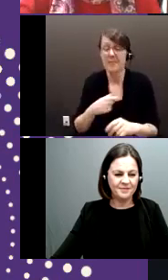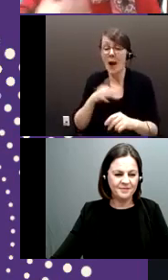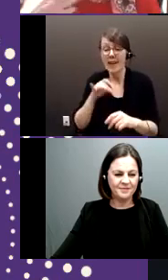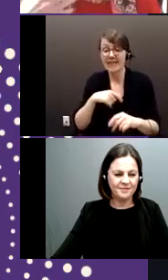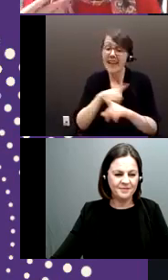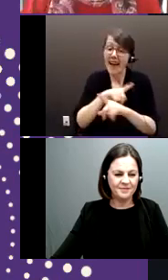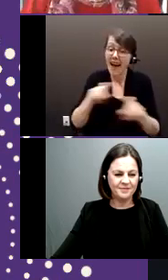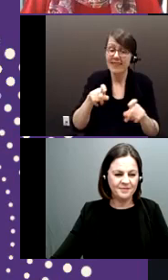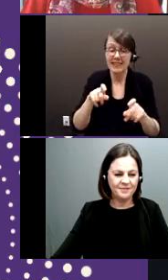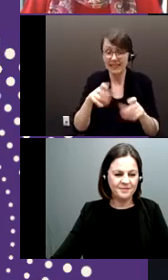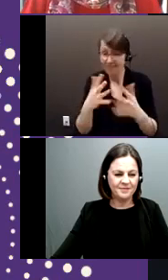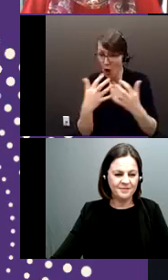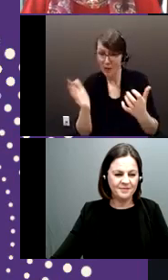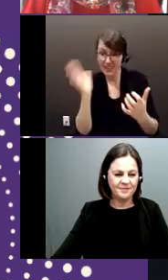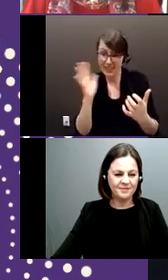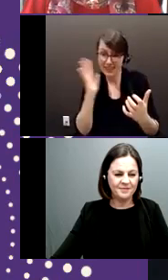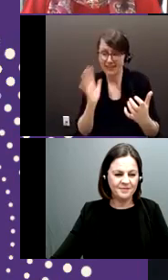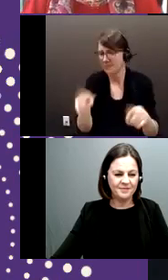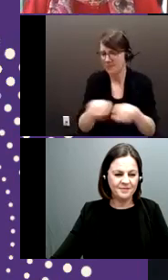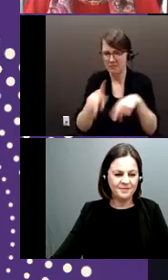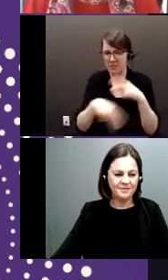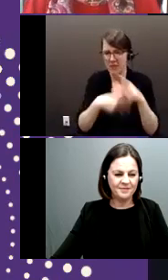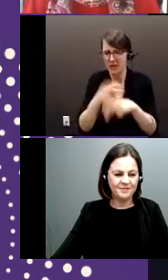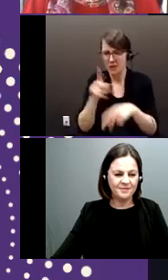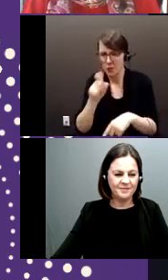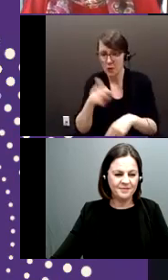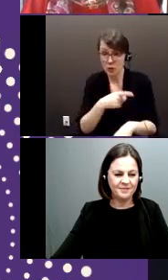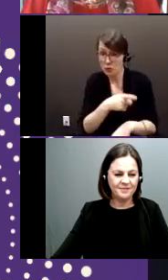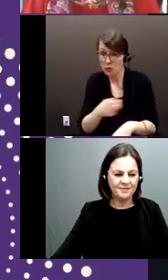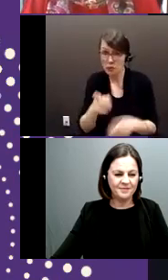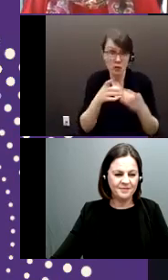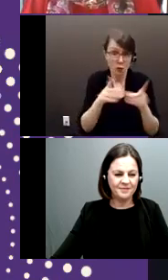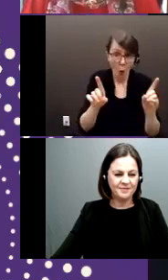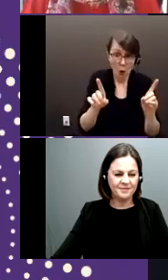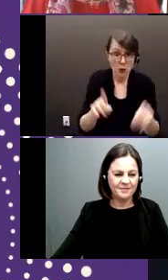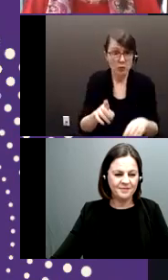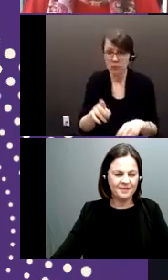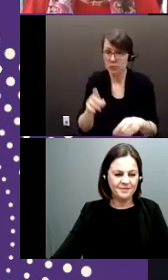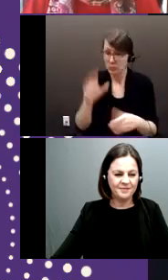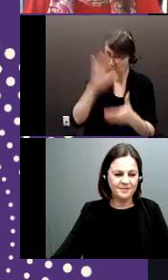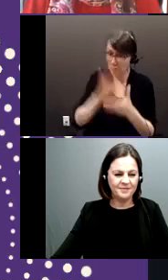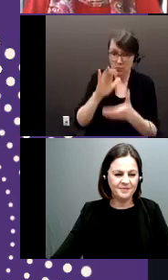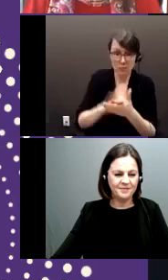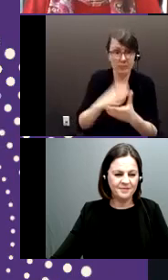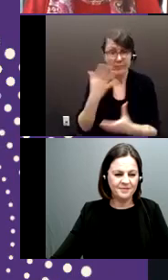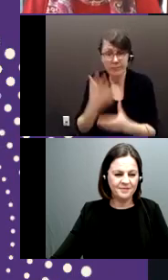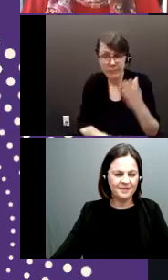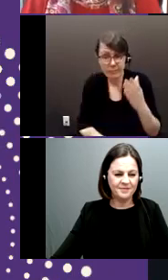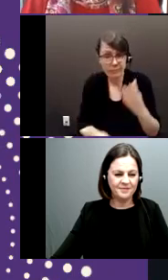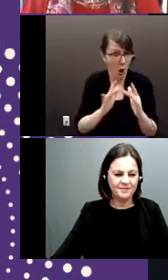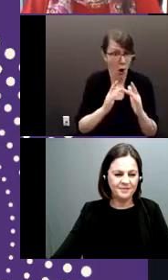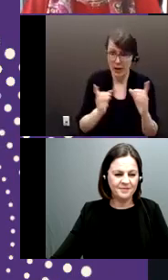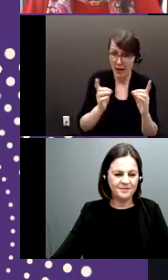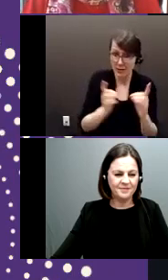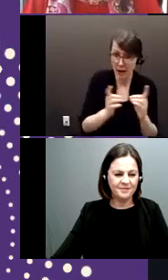widowed, who has entered the dating scene, who's doing online dating. And then I ask the question, who do